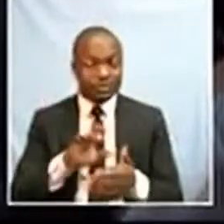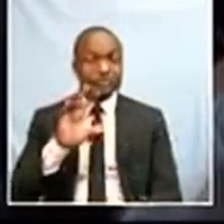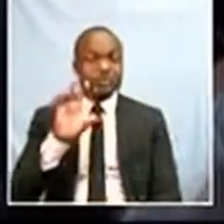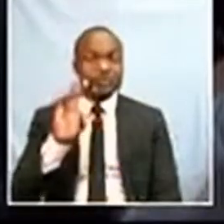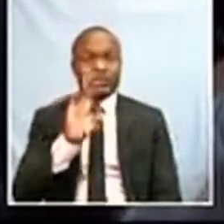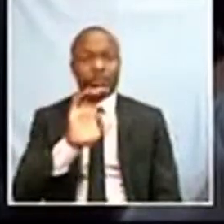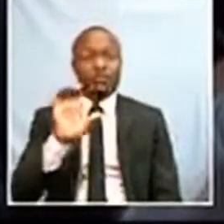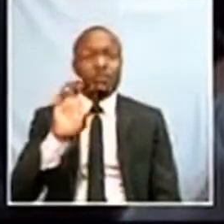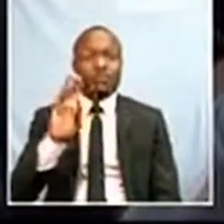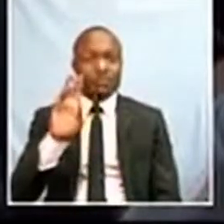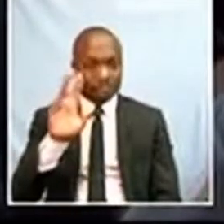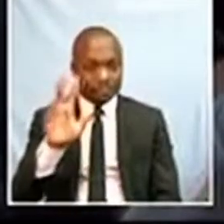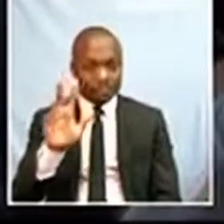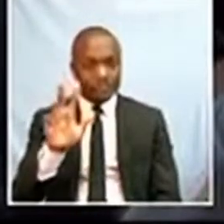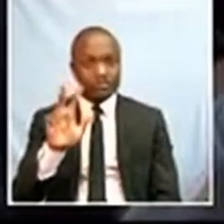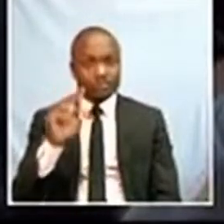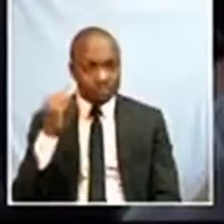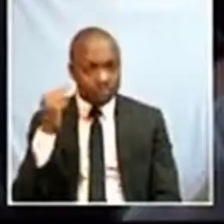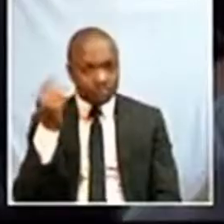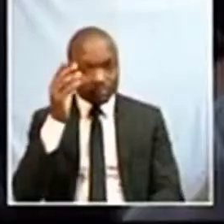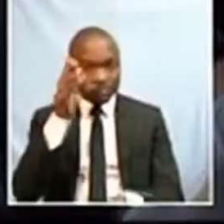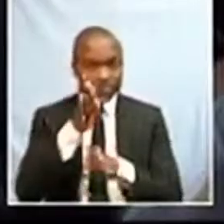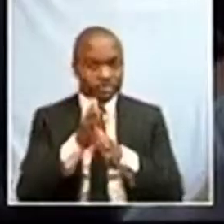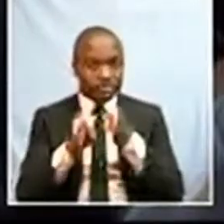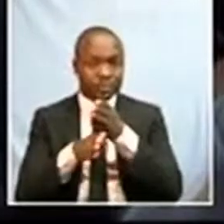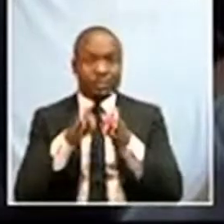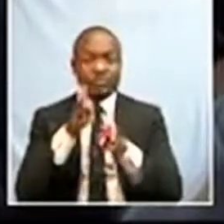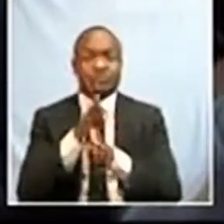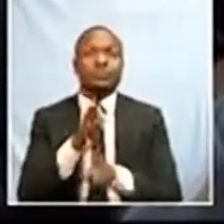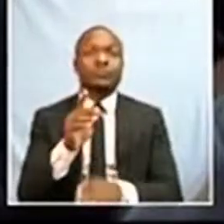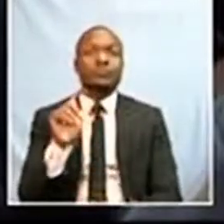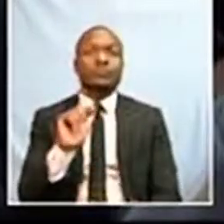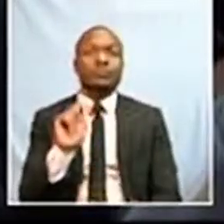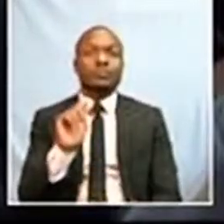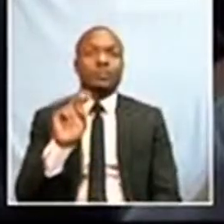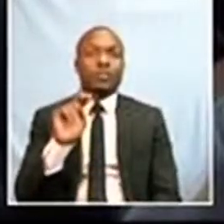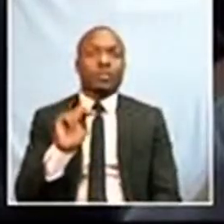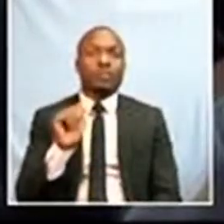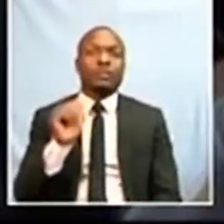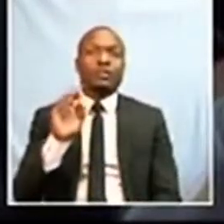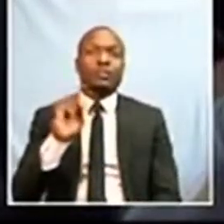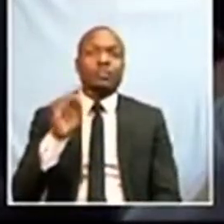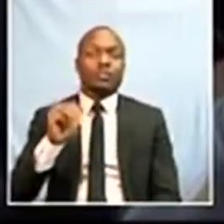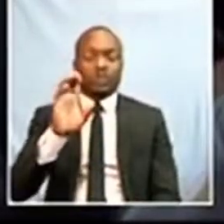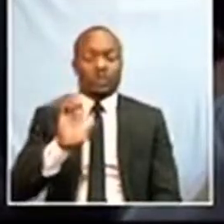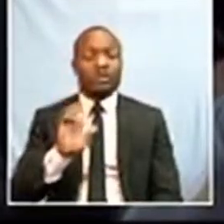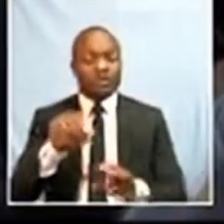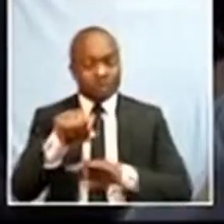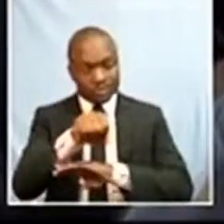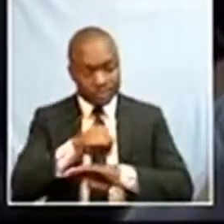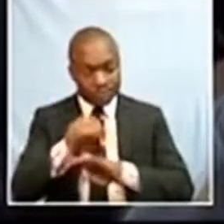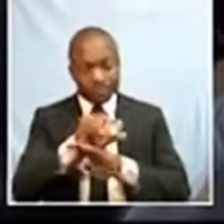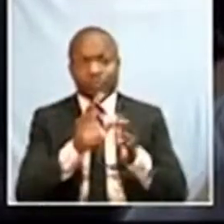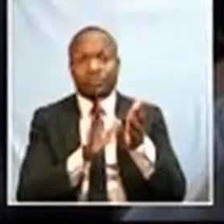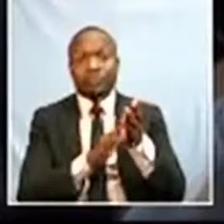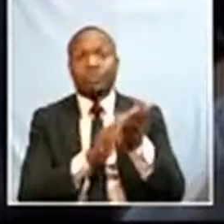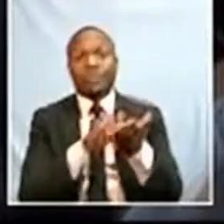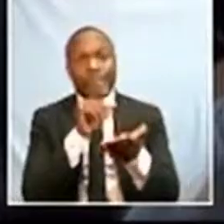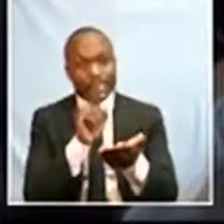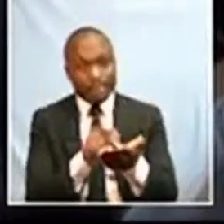695,763 only for construction of a dormitory at Nambwai Secondary School. So this